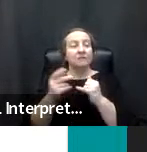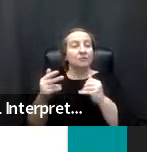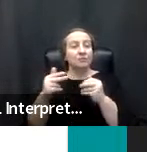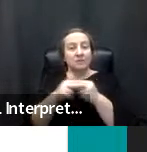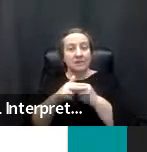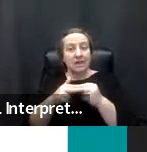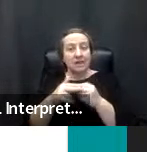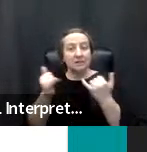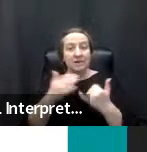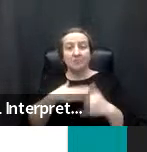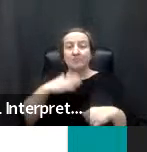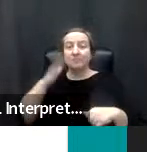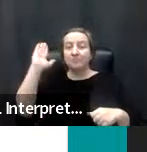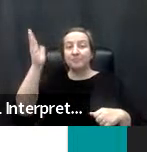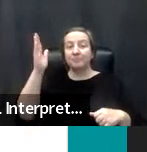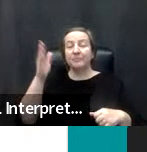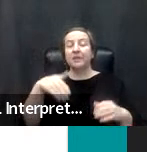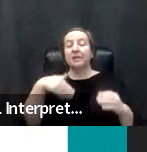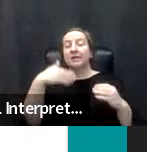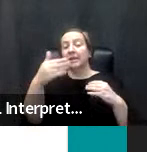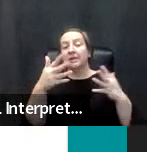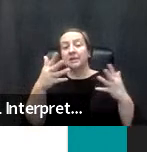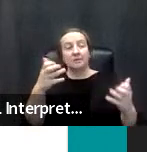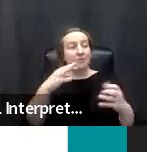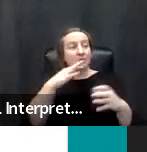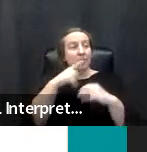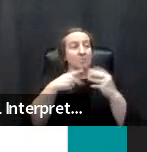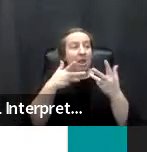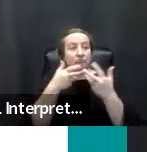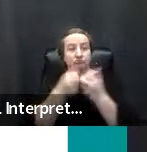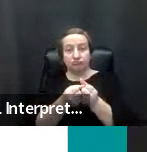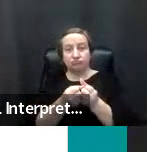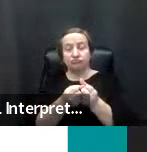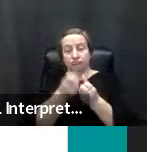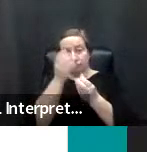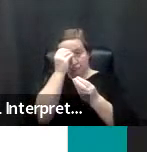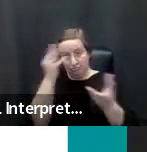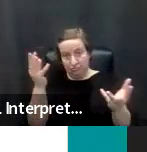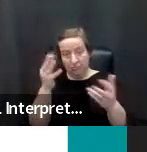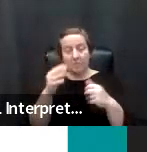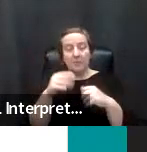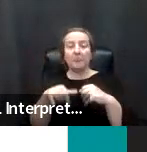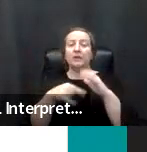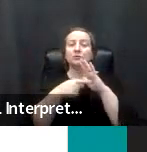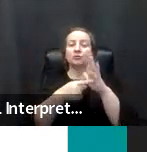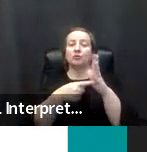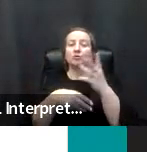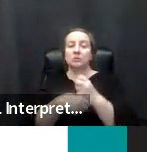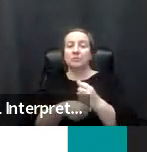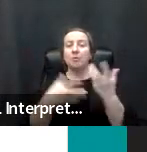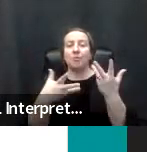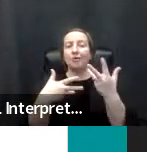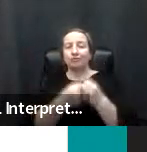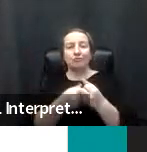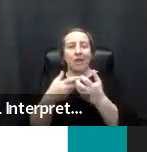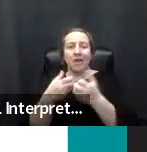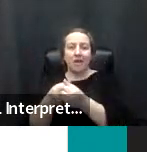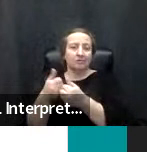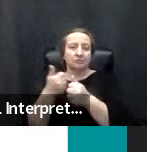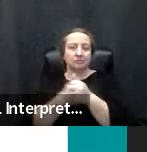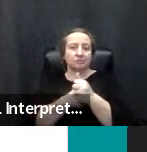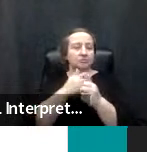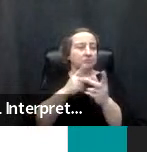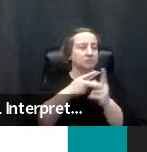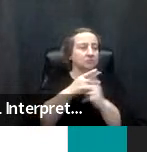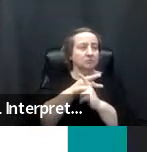my presentation. Next, I wanted to get into crash data. So this is kind of summarizing the crash data by type. So